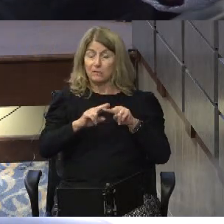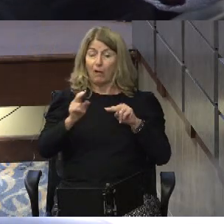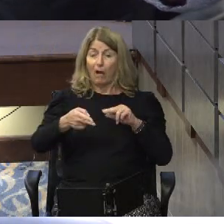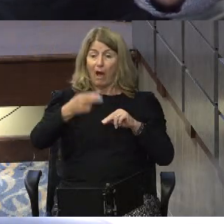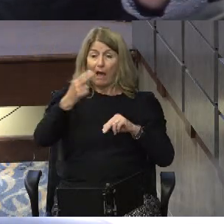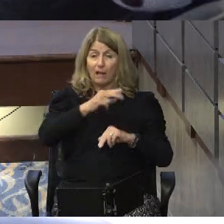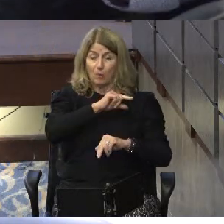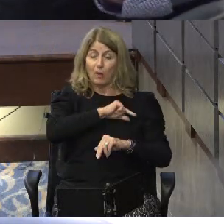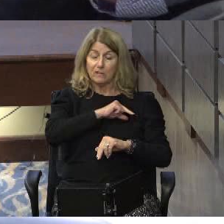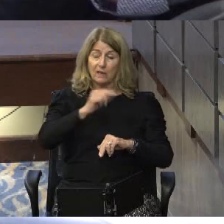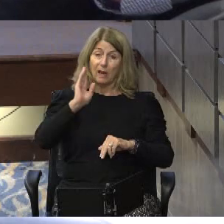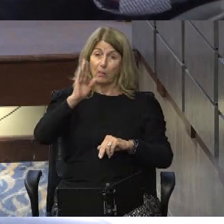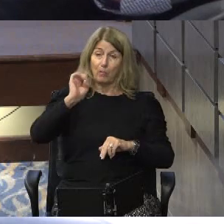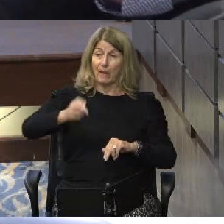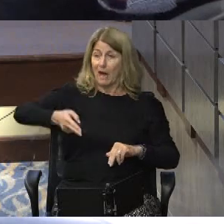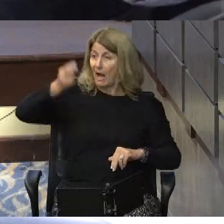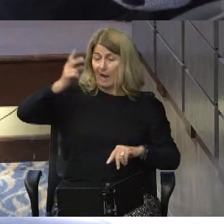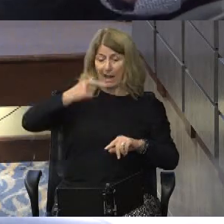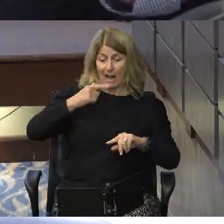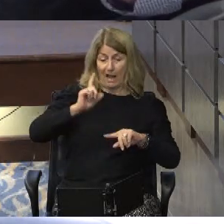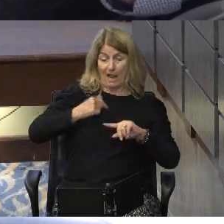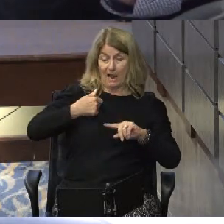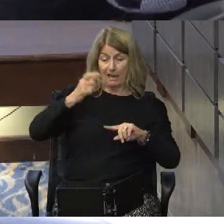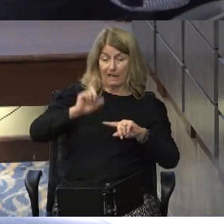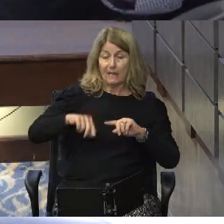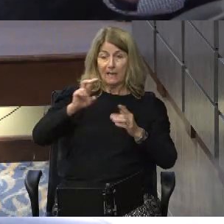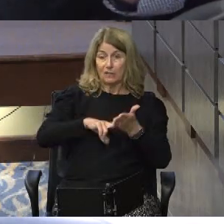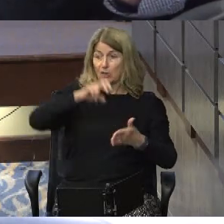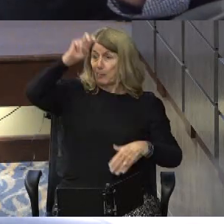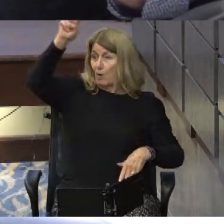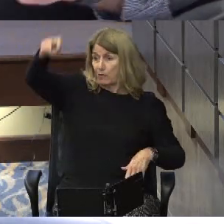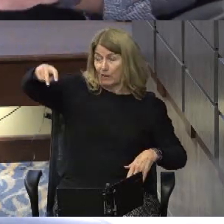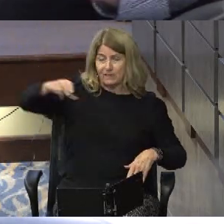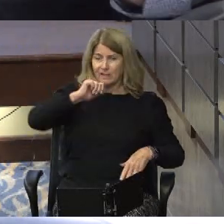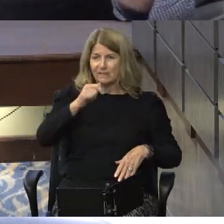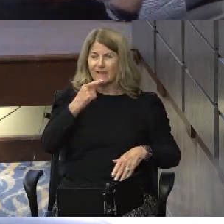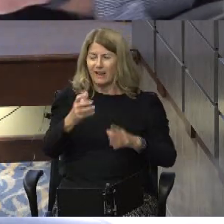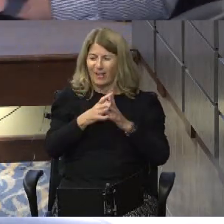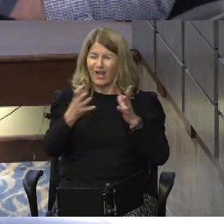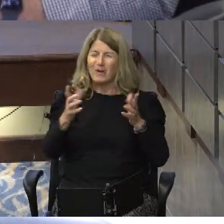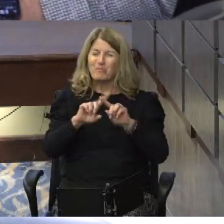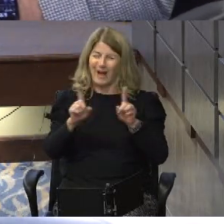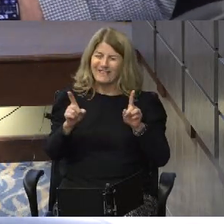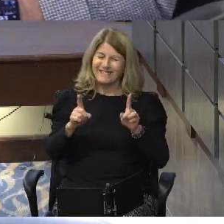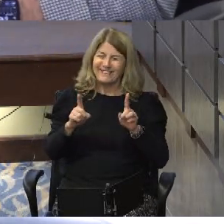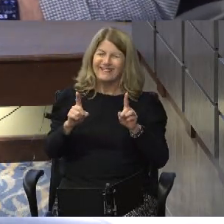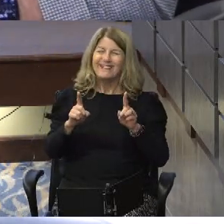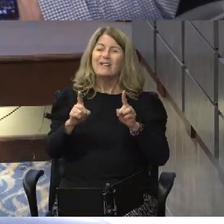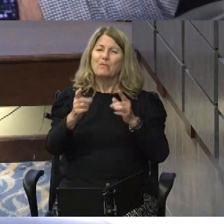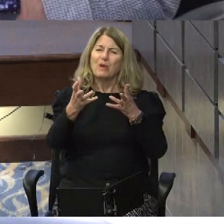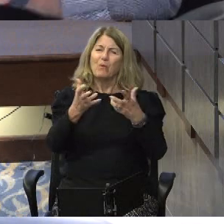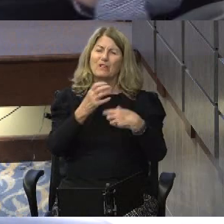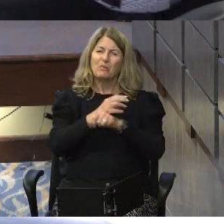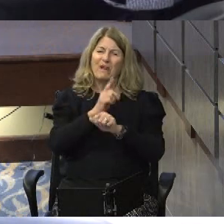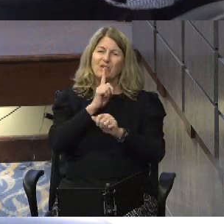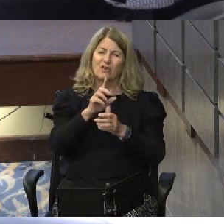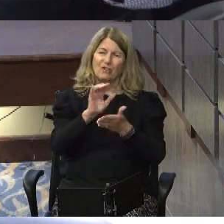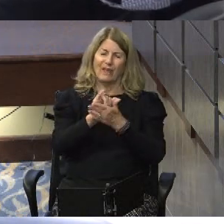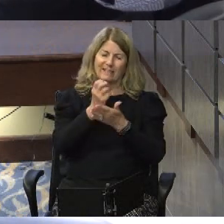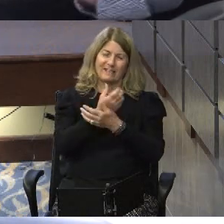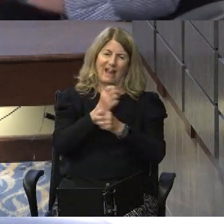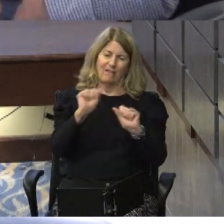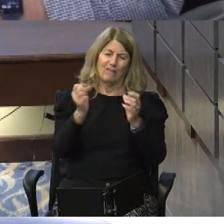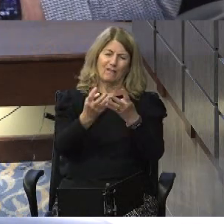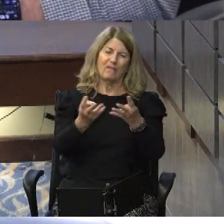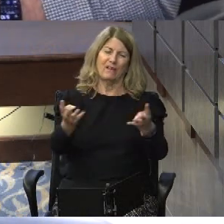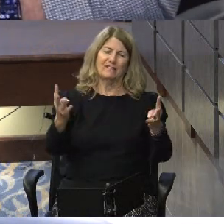going to be high. I won't be able to jump over it, which that's not saying much. That's setting the bar pretty low. But still, we want to make sure it's actually secure and it's not just